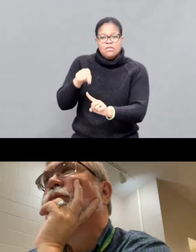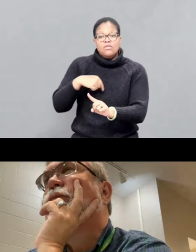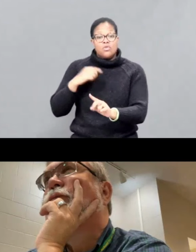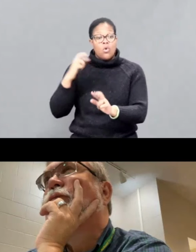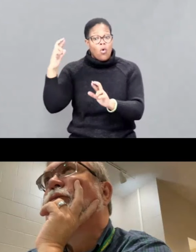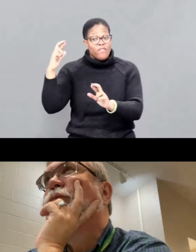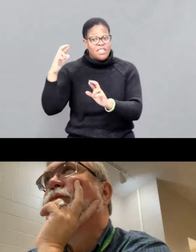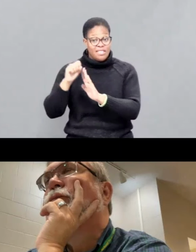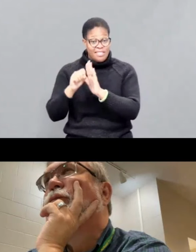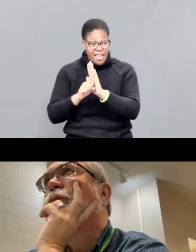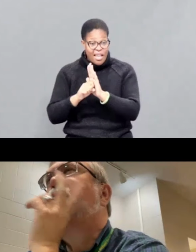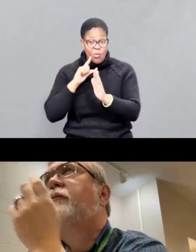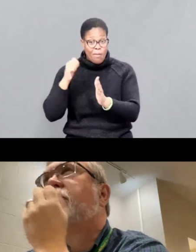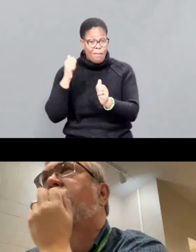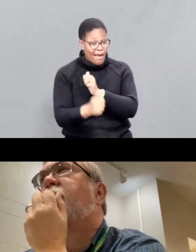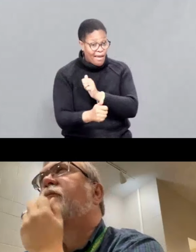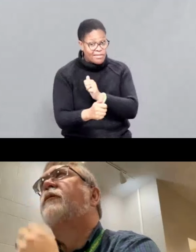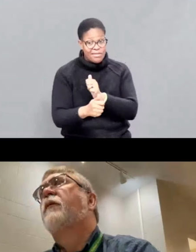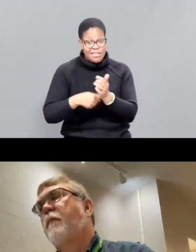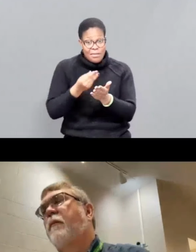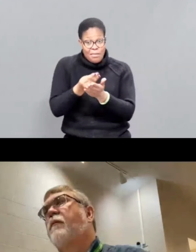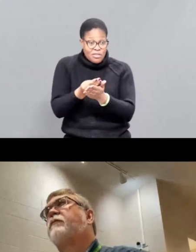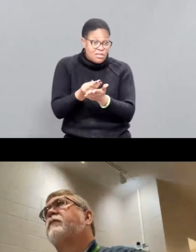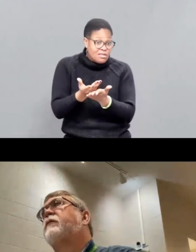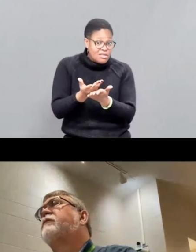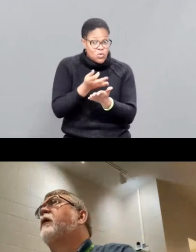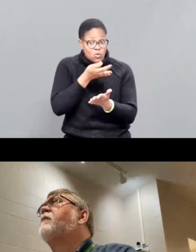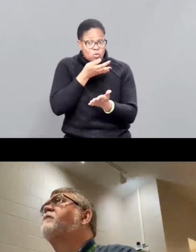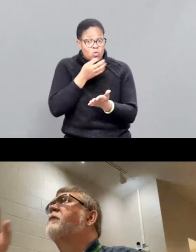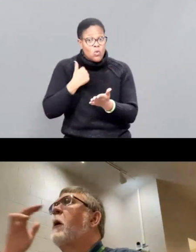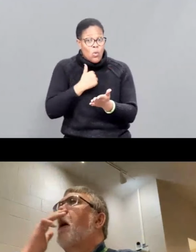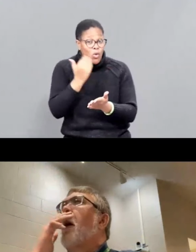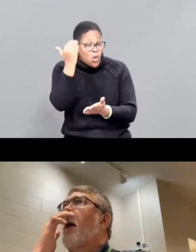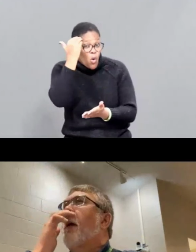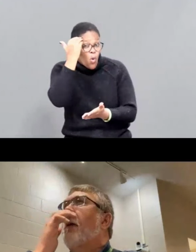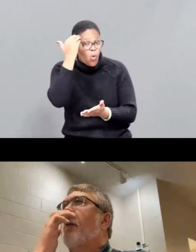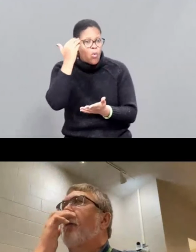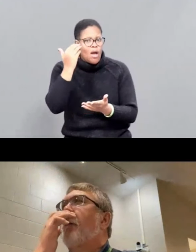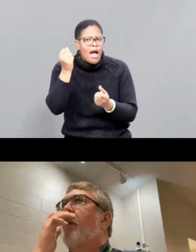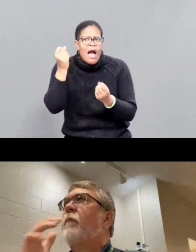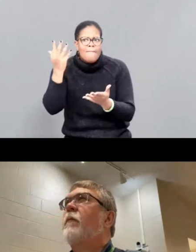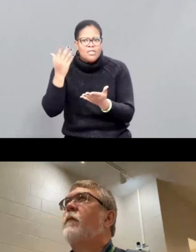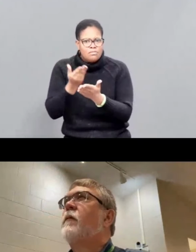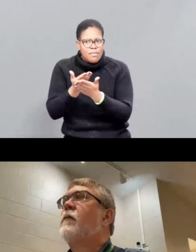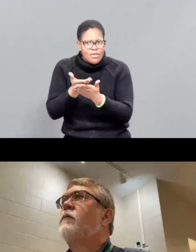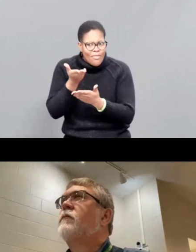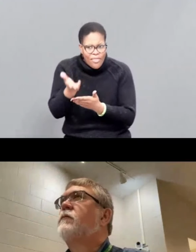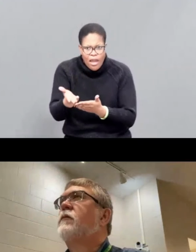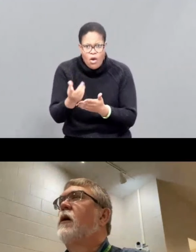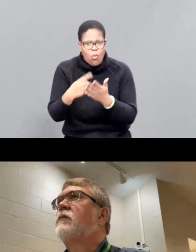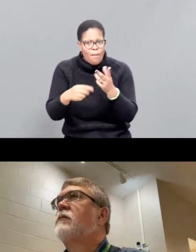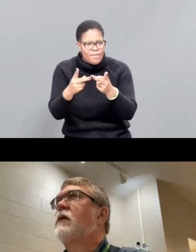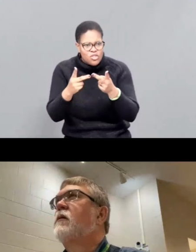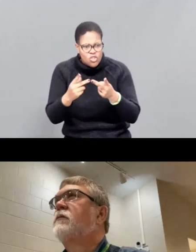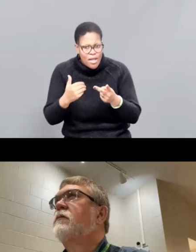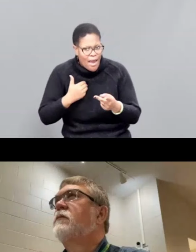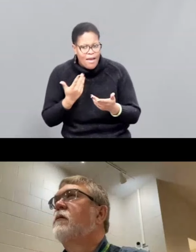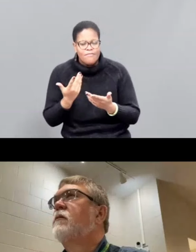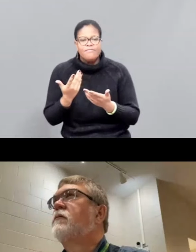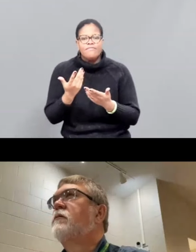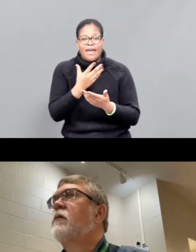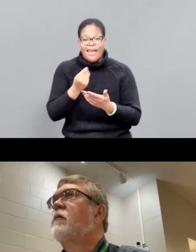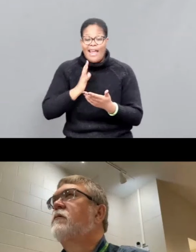pass the budget soon so that we can know, how much money we have and what positions we have.